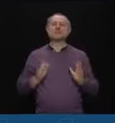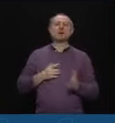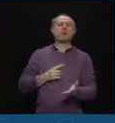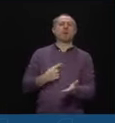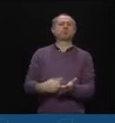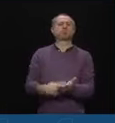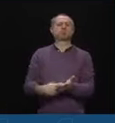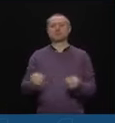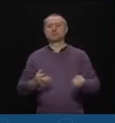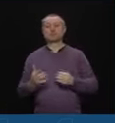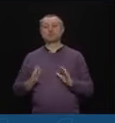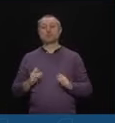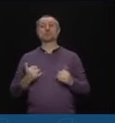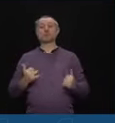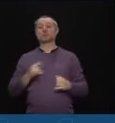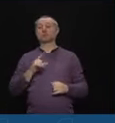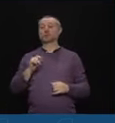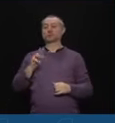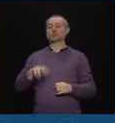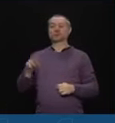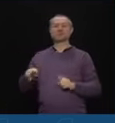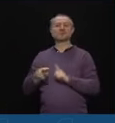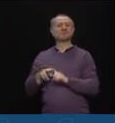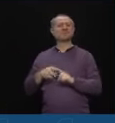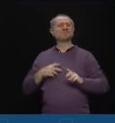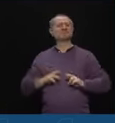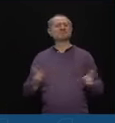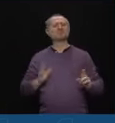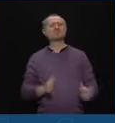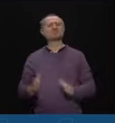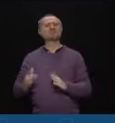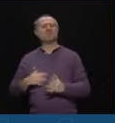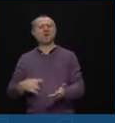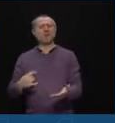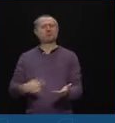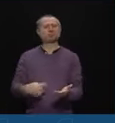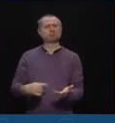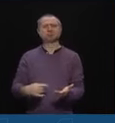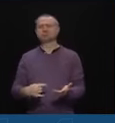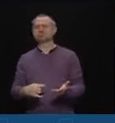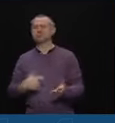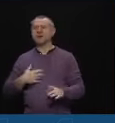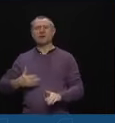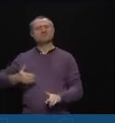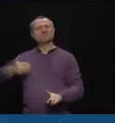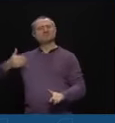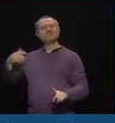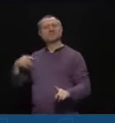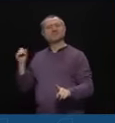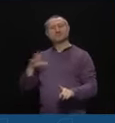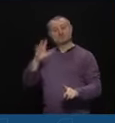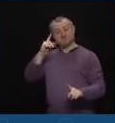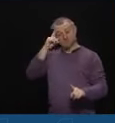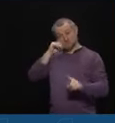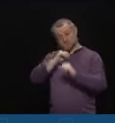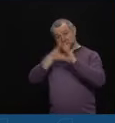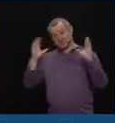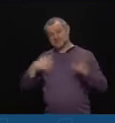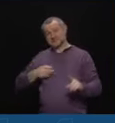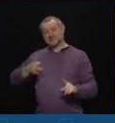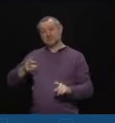prepared to spread some light on what has happened before. And you think about history overall, in the state of New York, we are